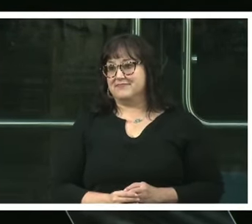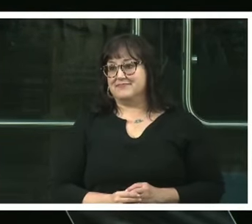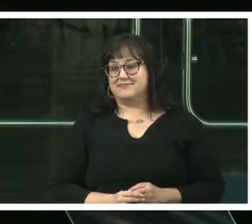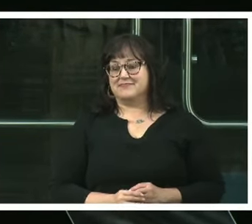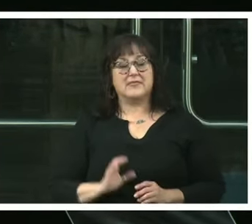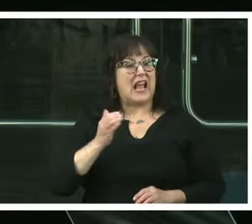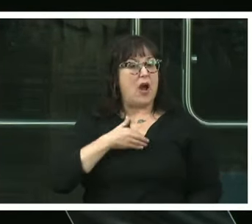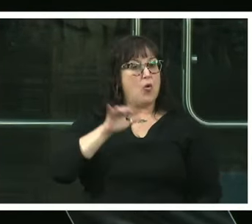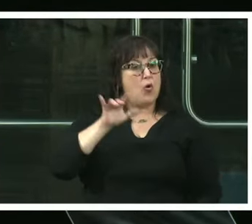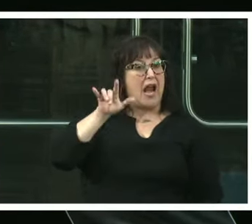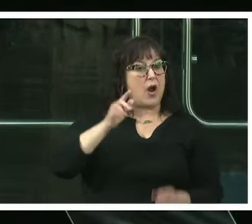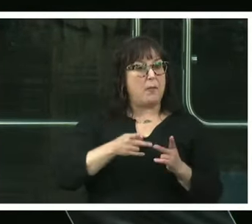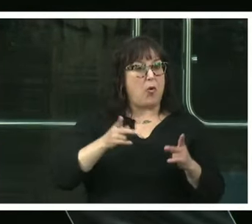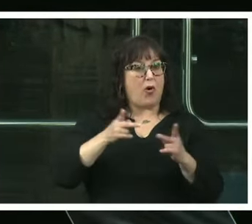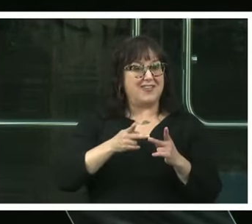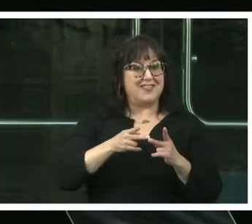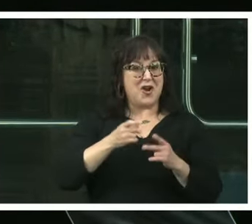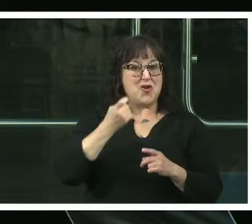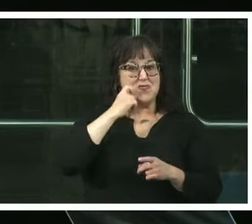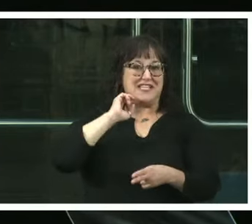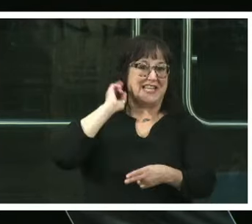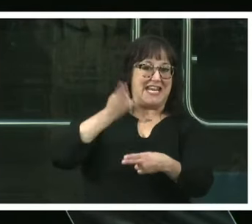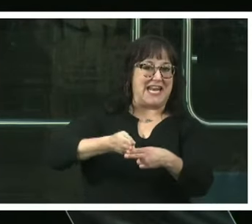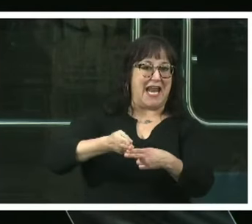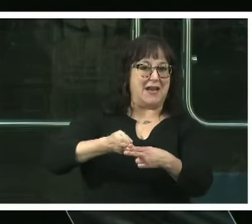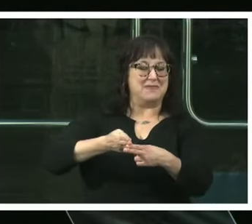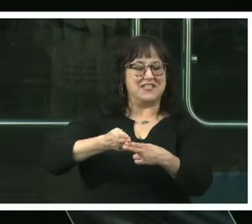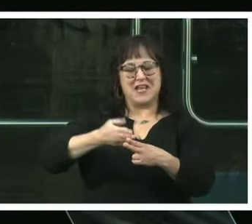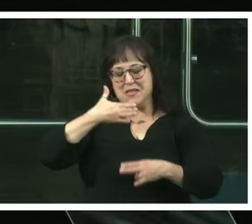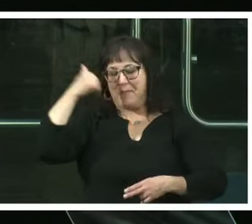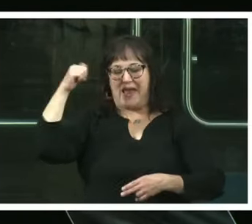Our airport was just named the best in the country.